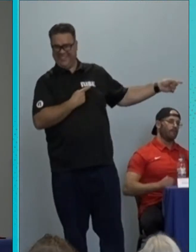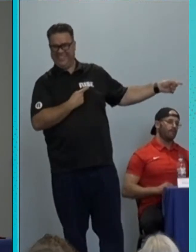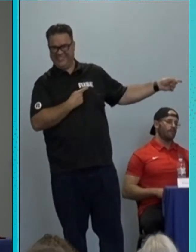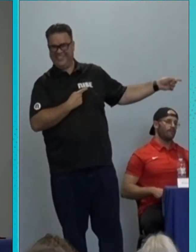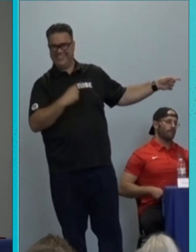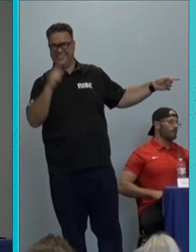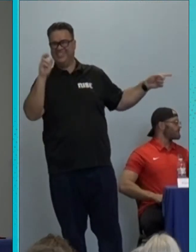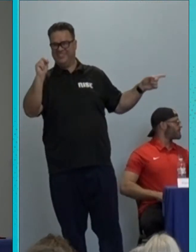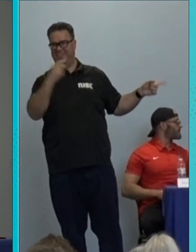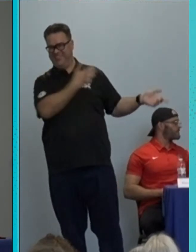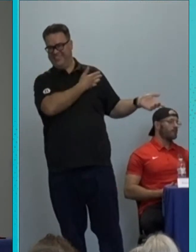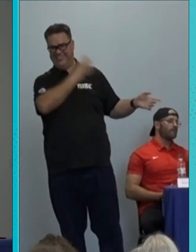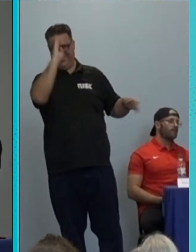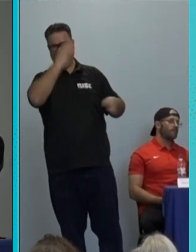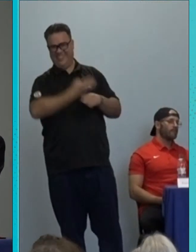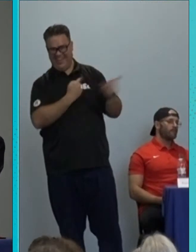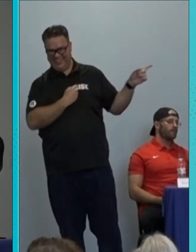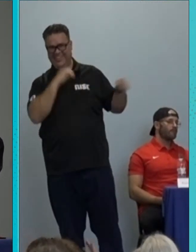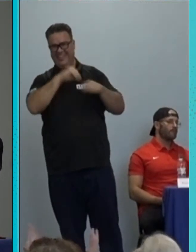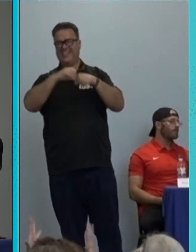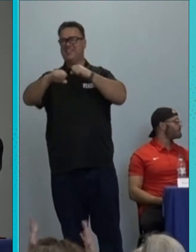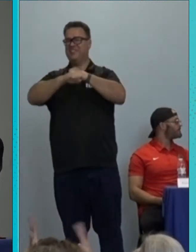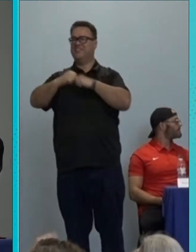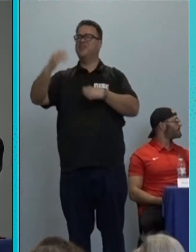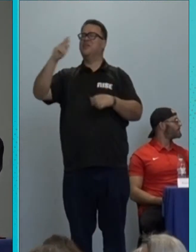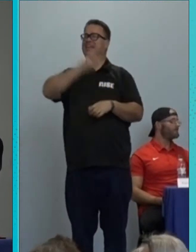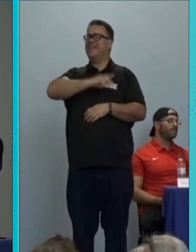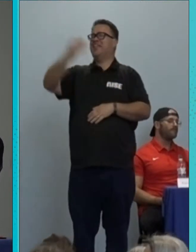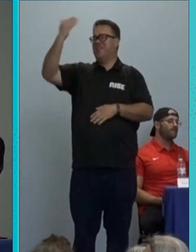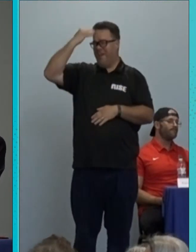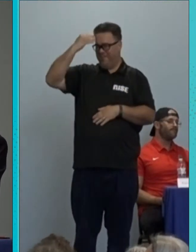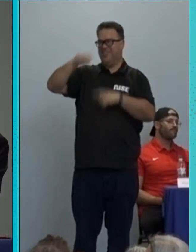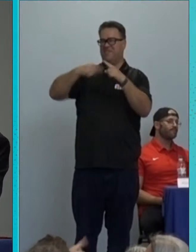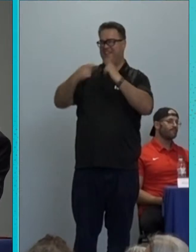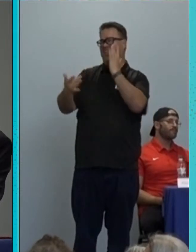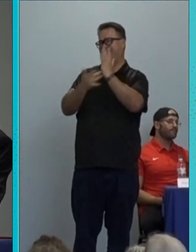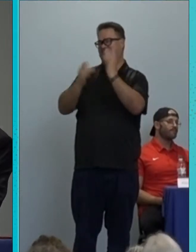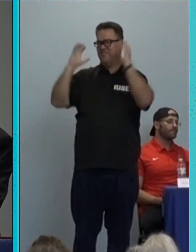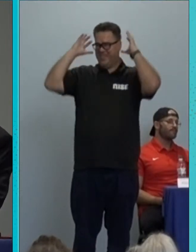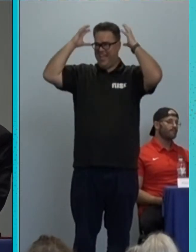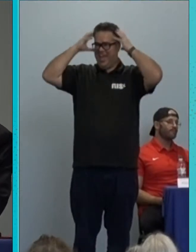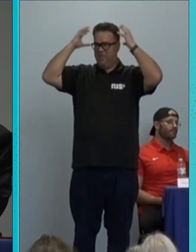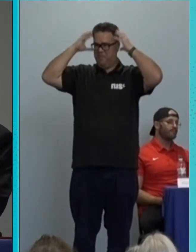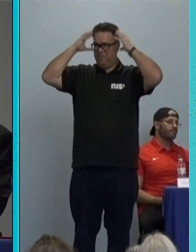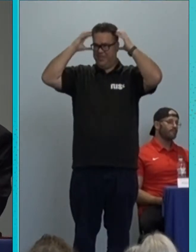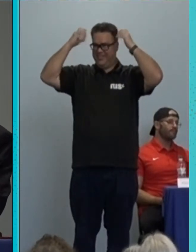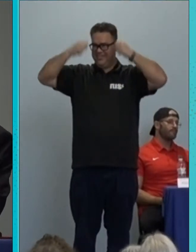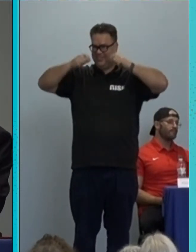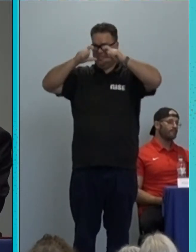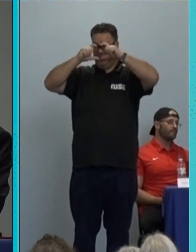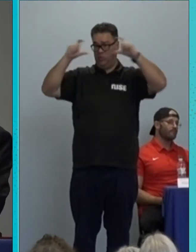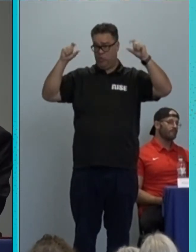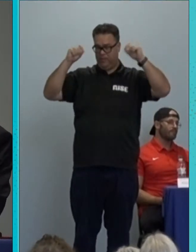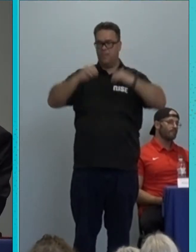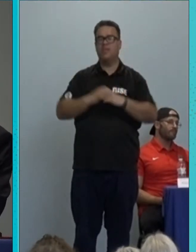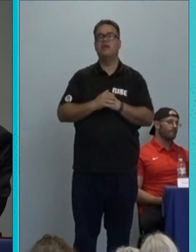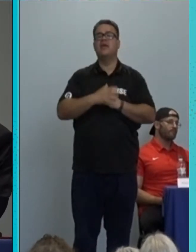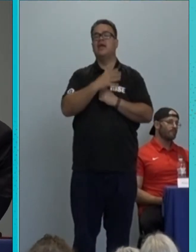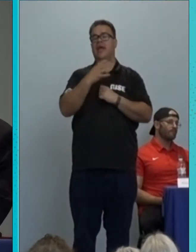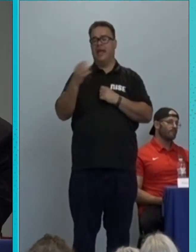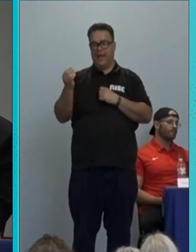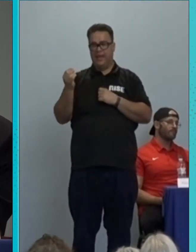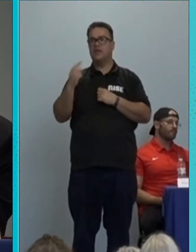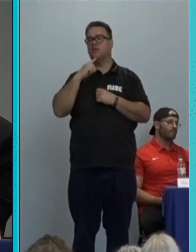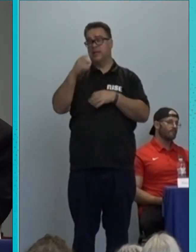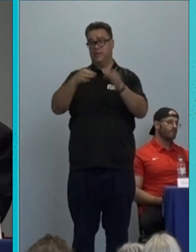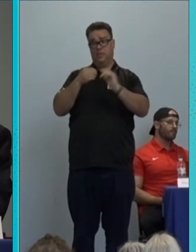Trevin Adams. So Keith knows a lot about this technology and can